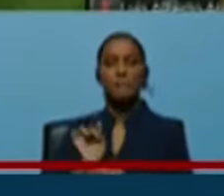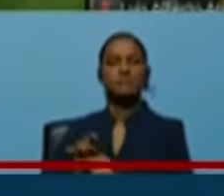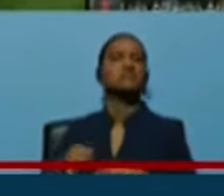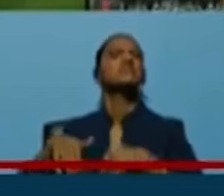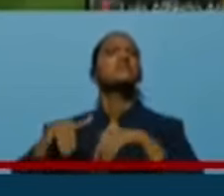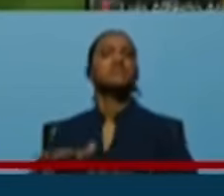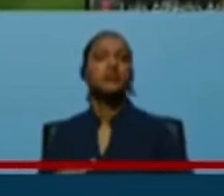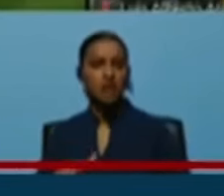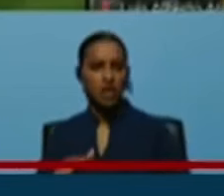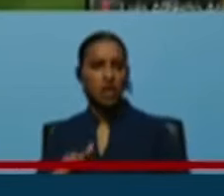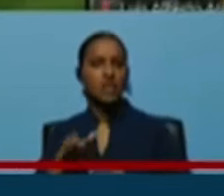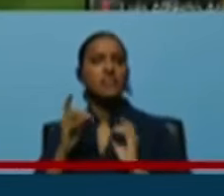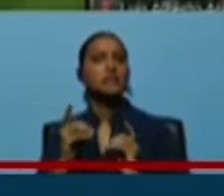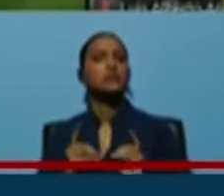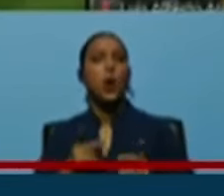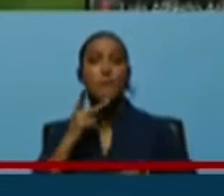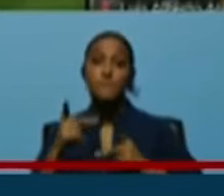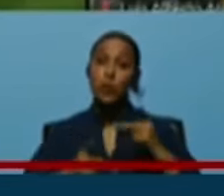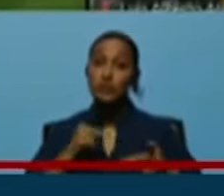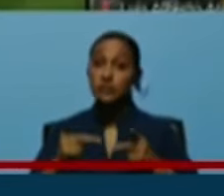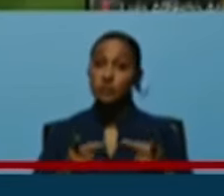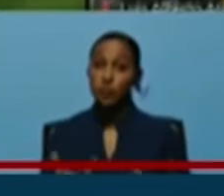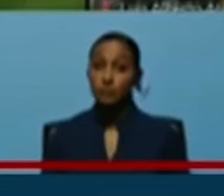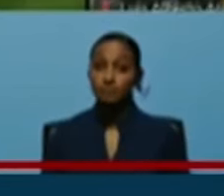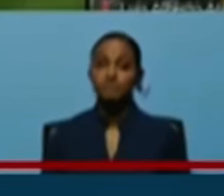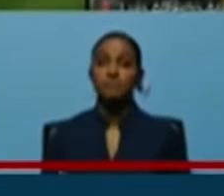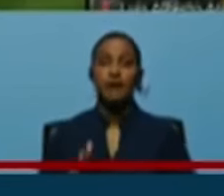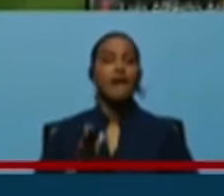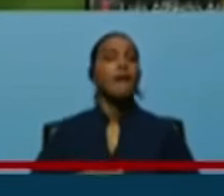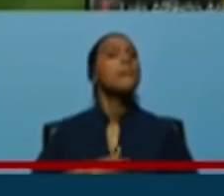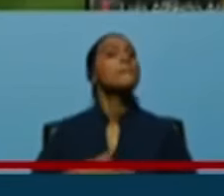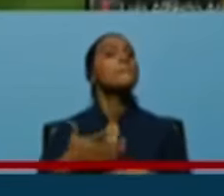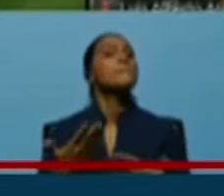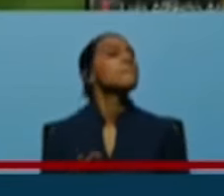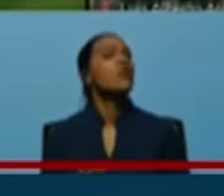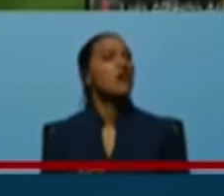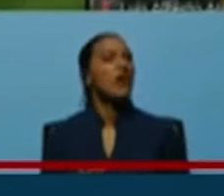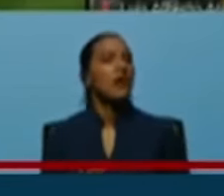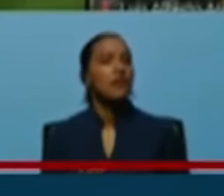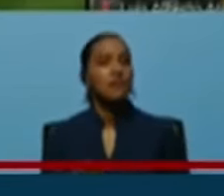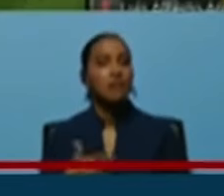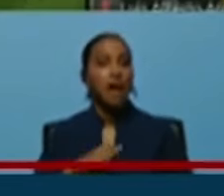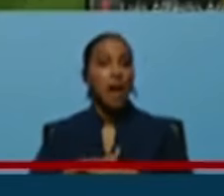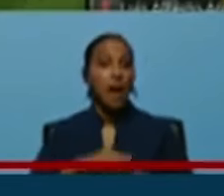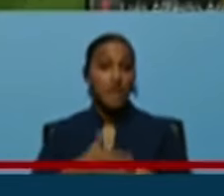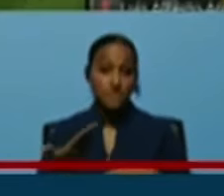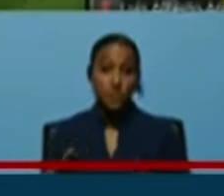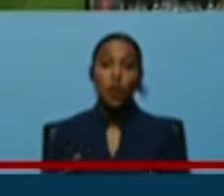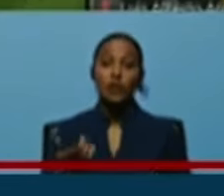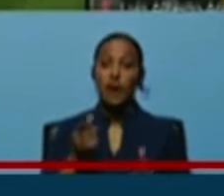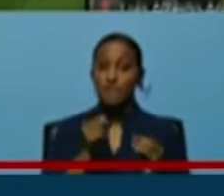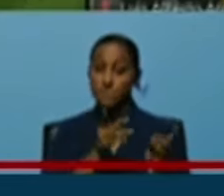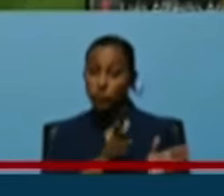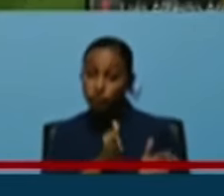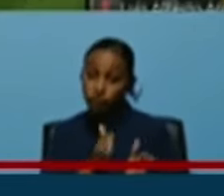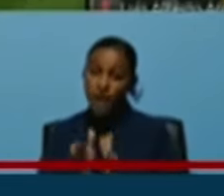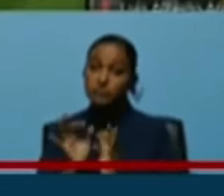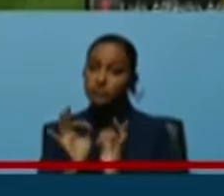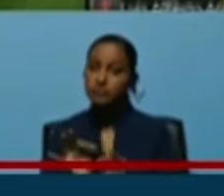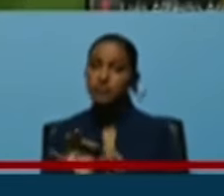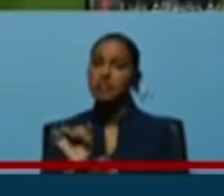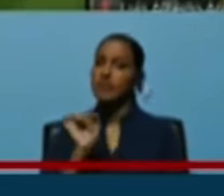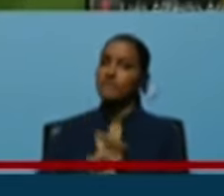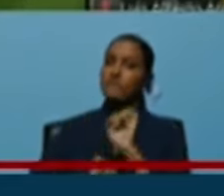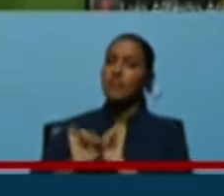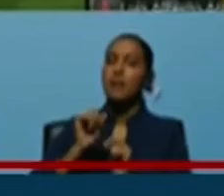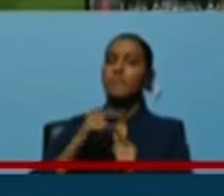It's not the first time that they try to defeat political processes against their interests, because